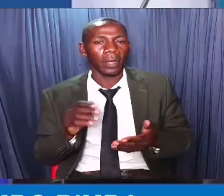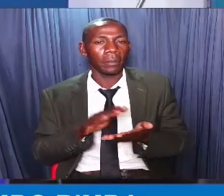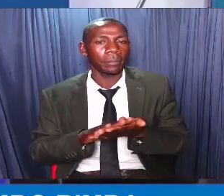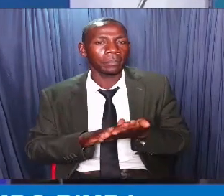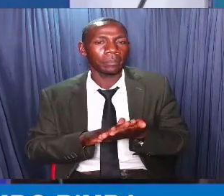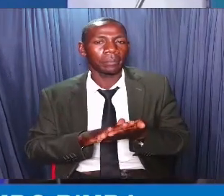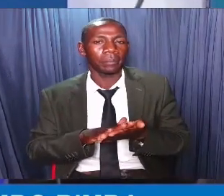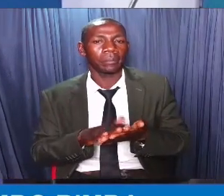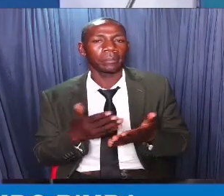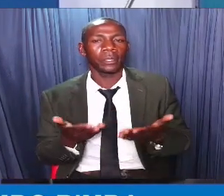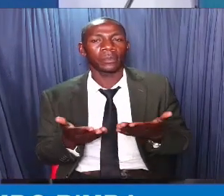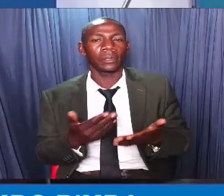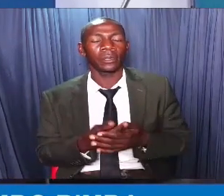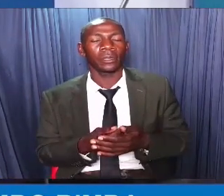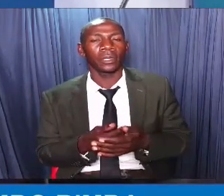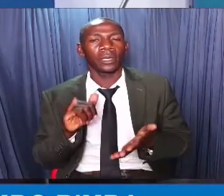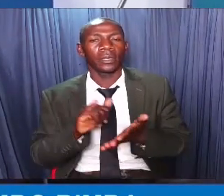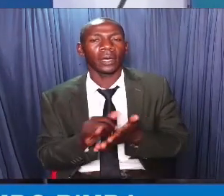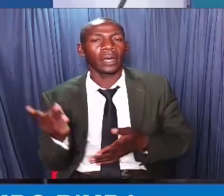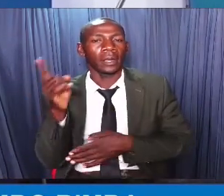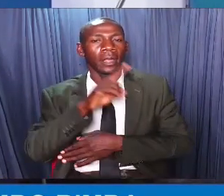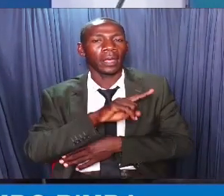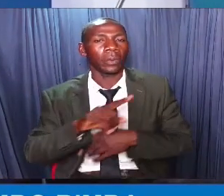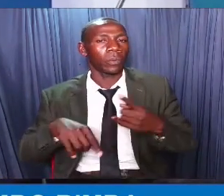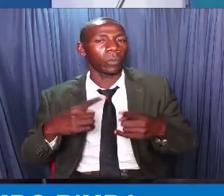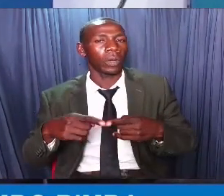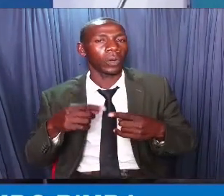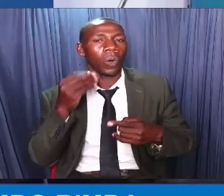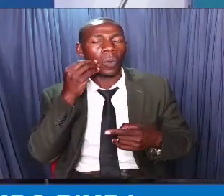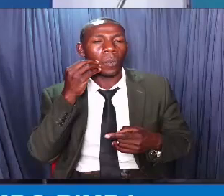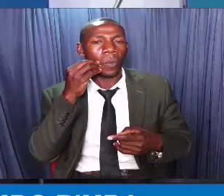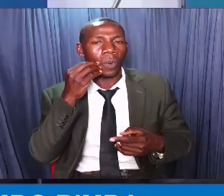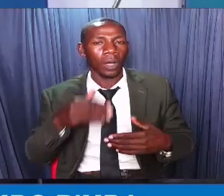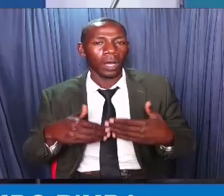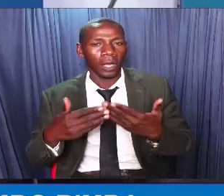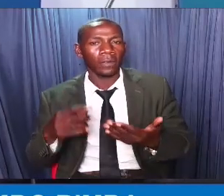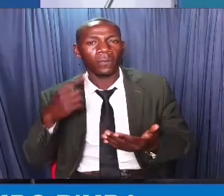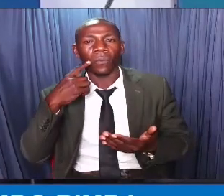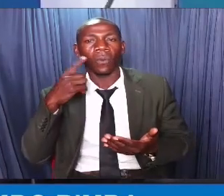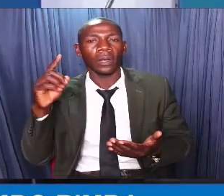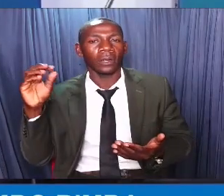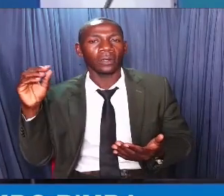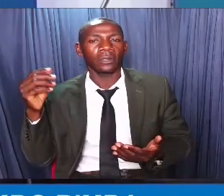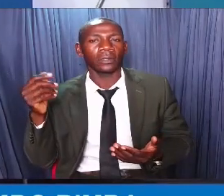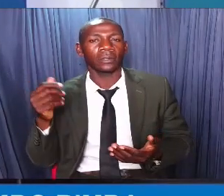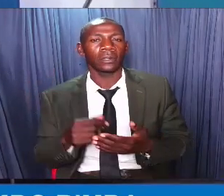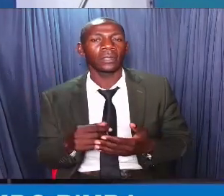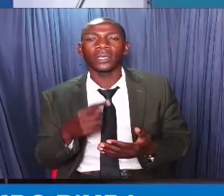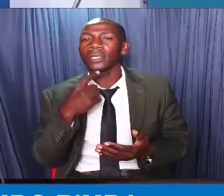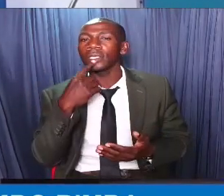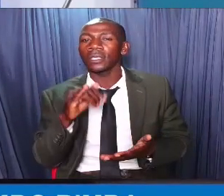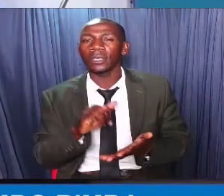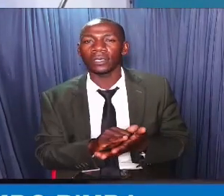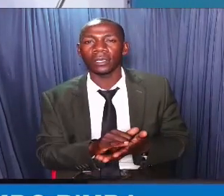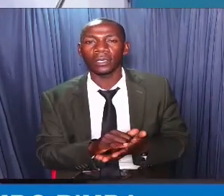yourself some soap. Siku hiyo nikaenda. That day went. Nikampatia 100. I gave her 100 shillings. Akaniambia,